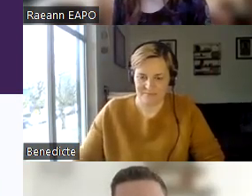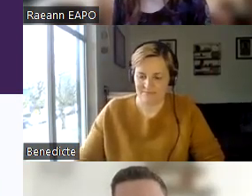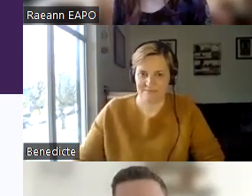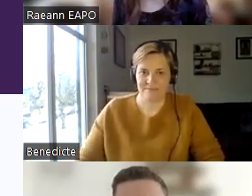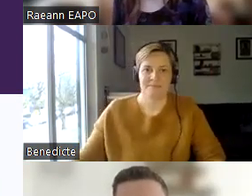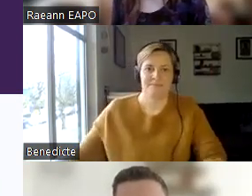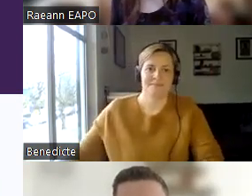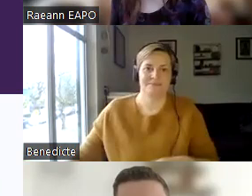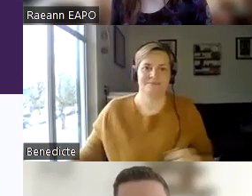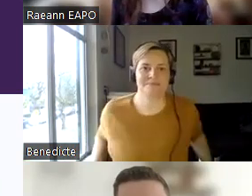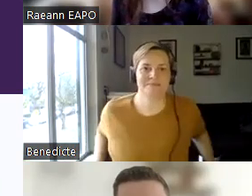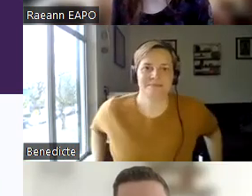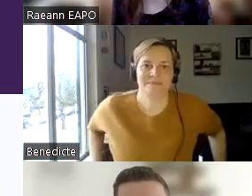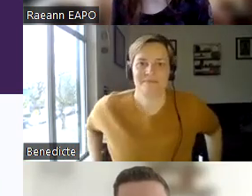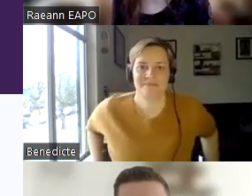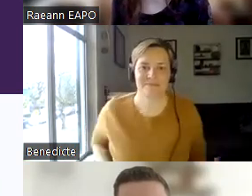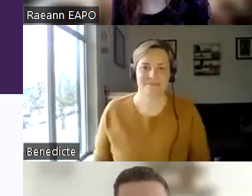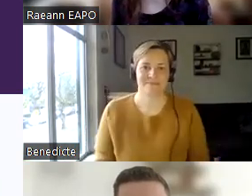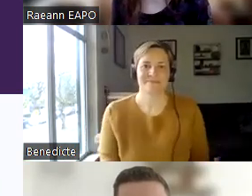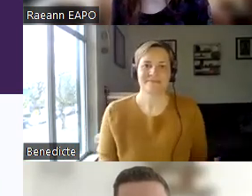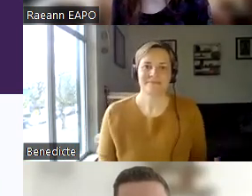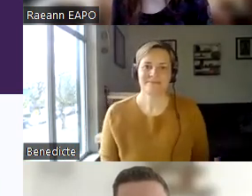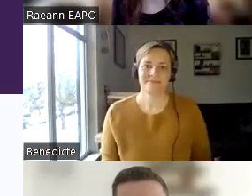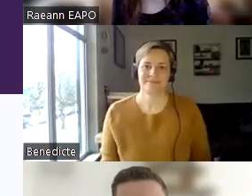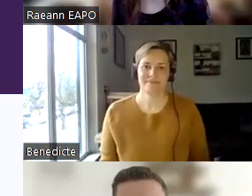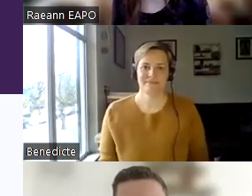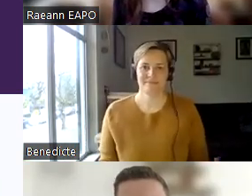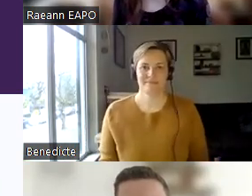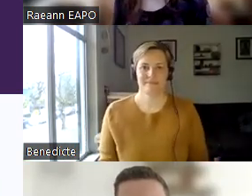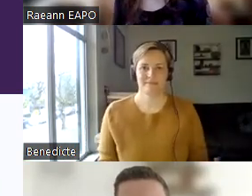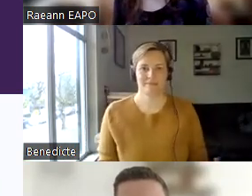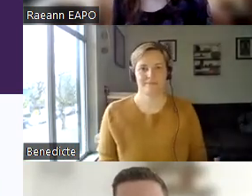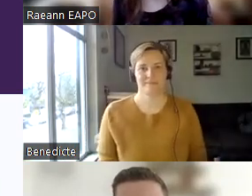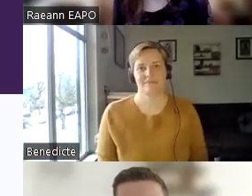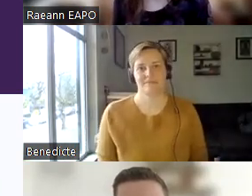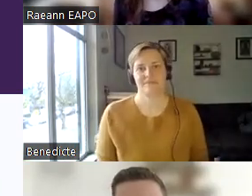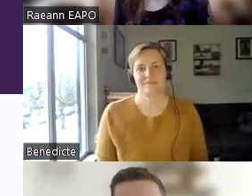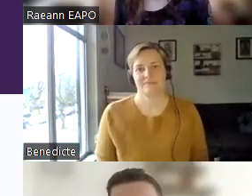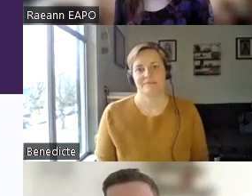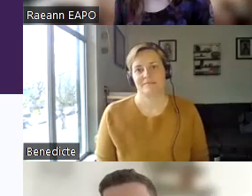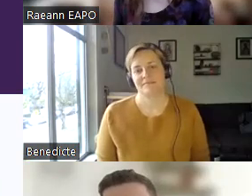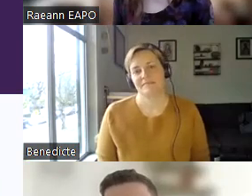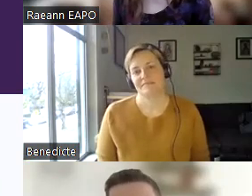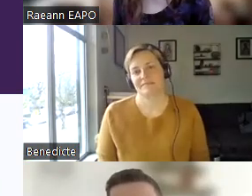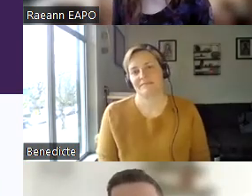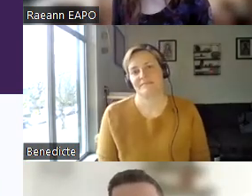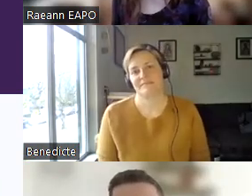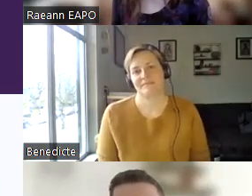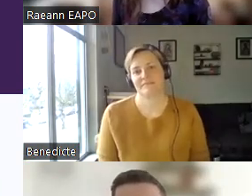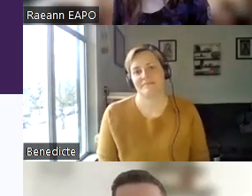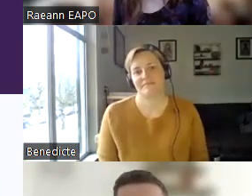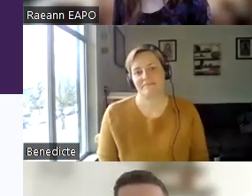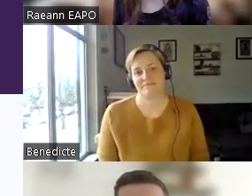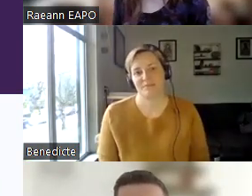those as well as any of the links that we post in our chat box, which we have quite a few, some